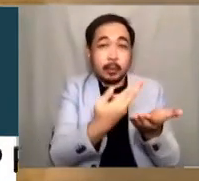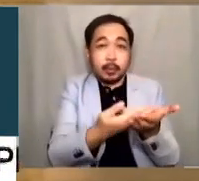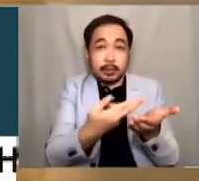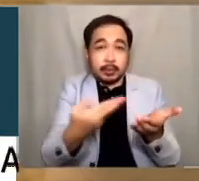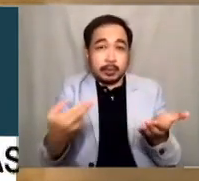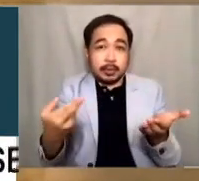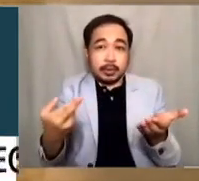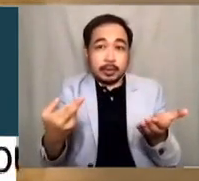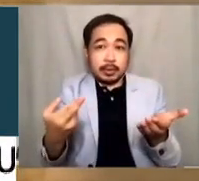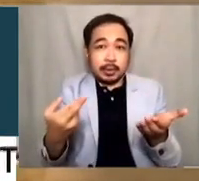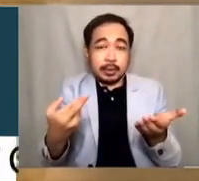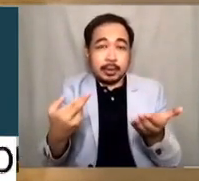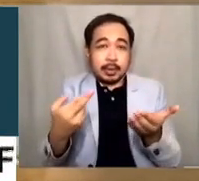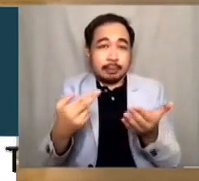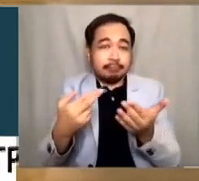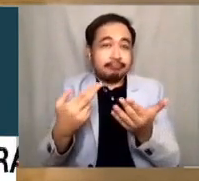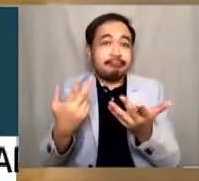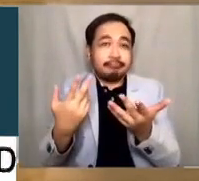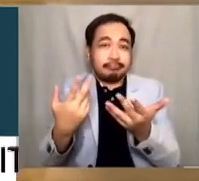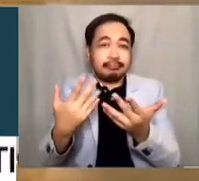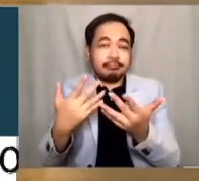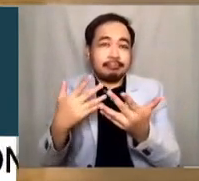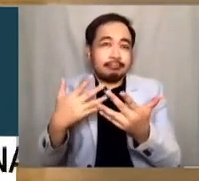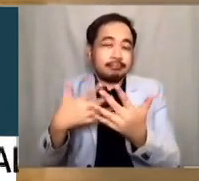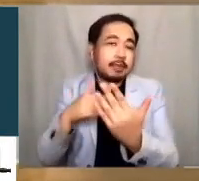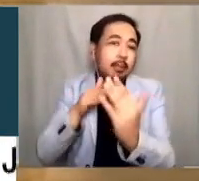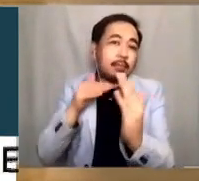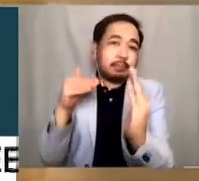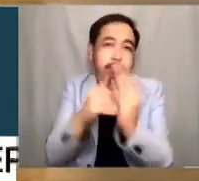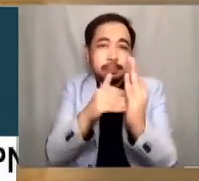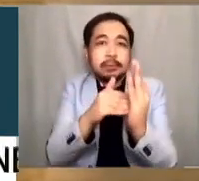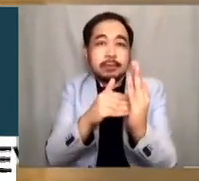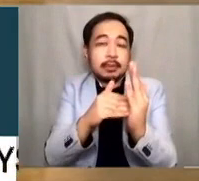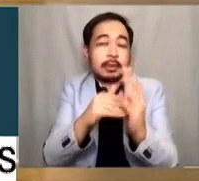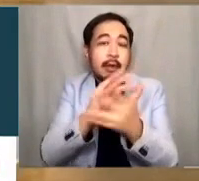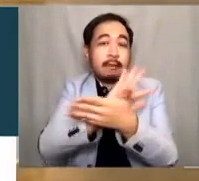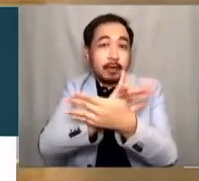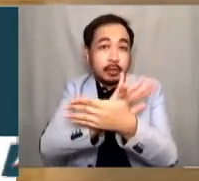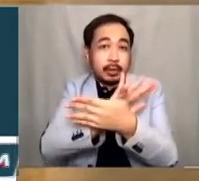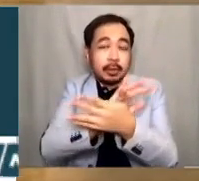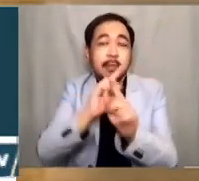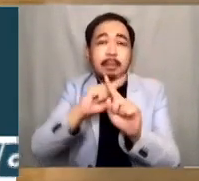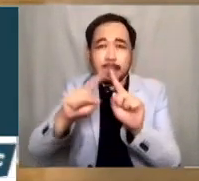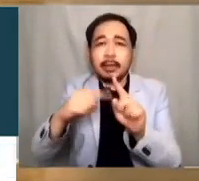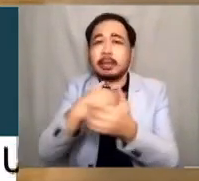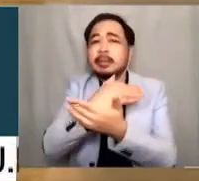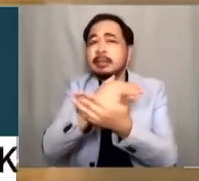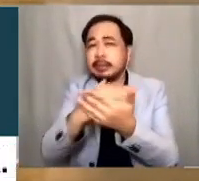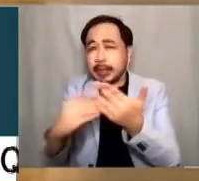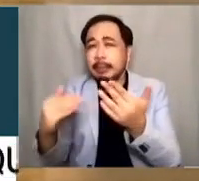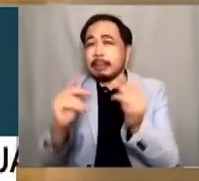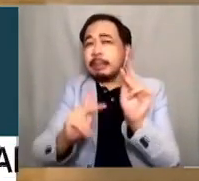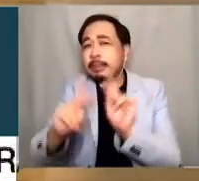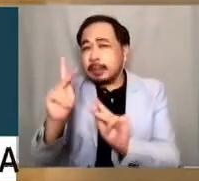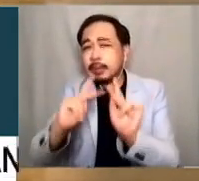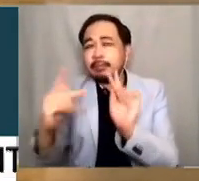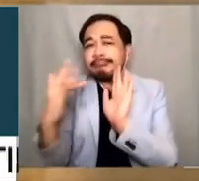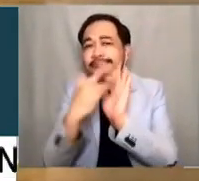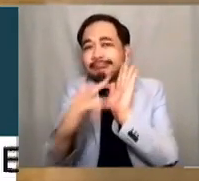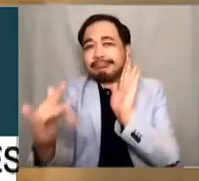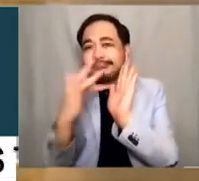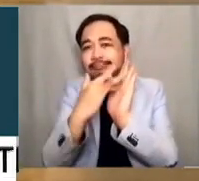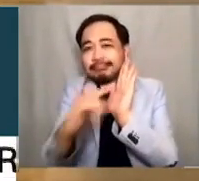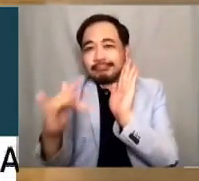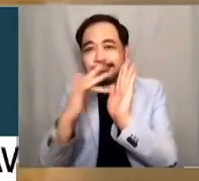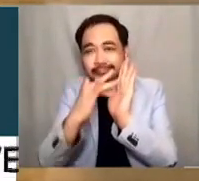to battle the coronavirus, there are those who take advantage of a preoccupied